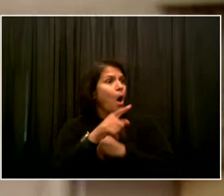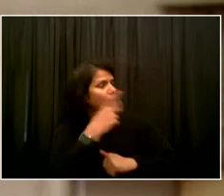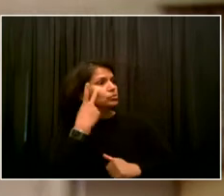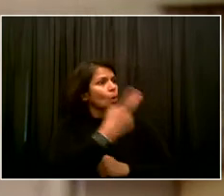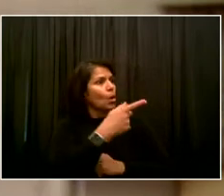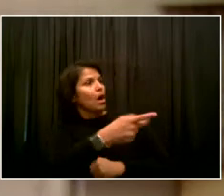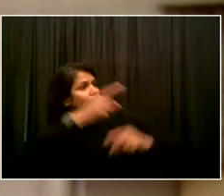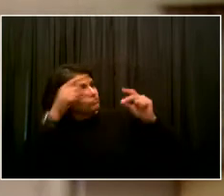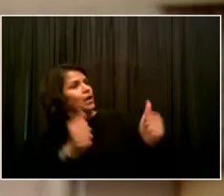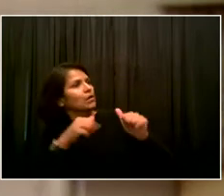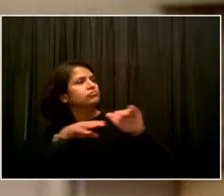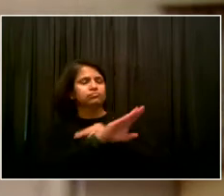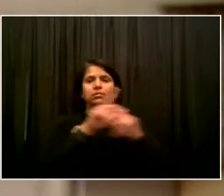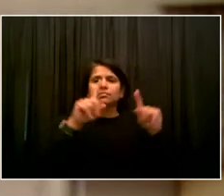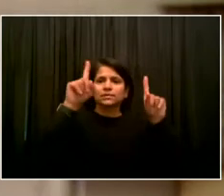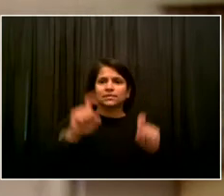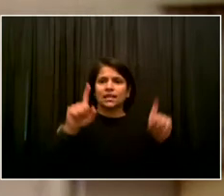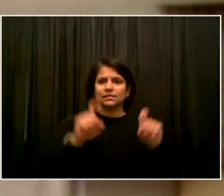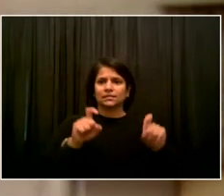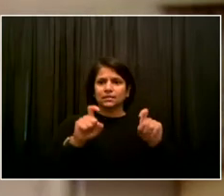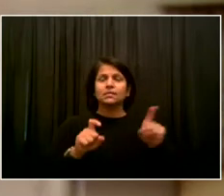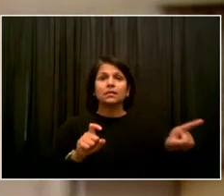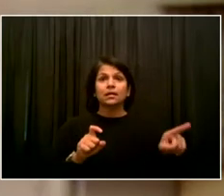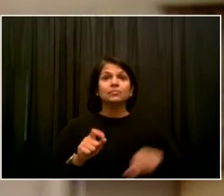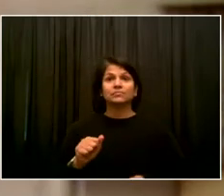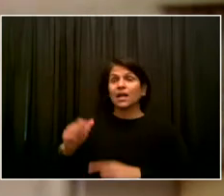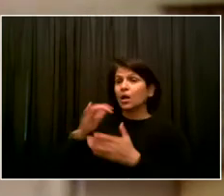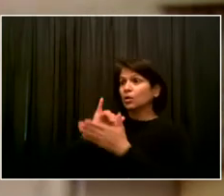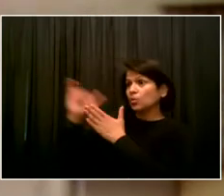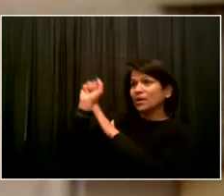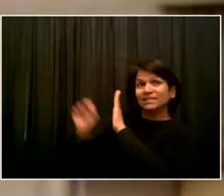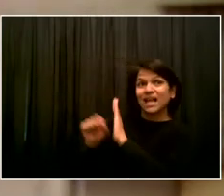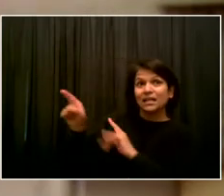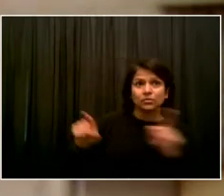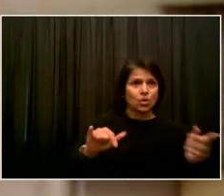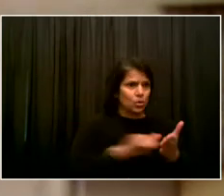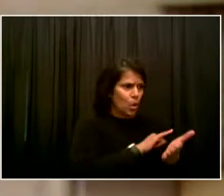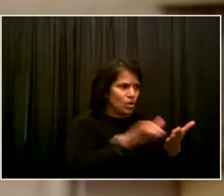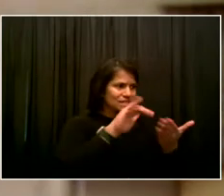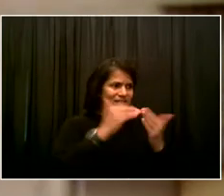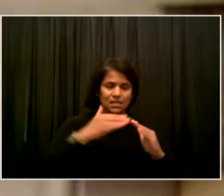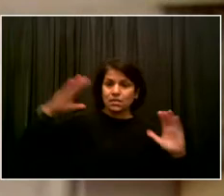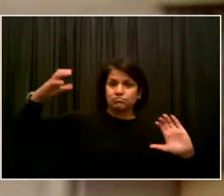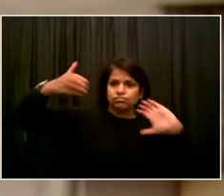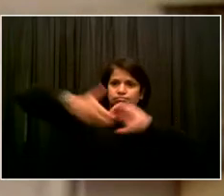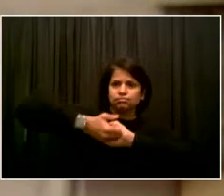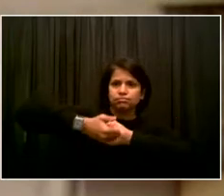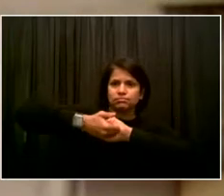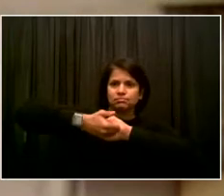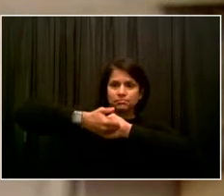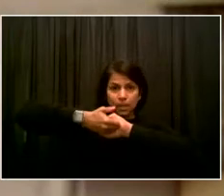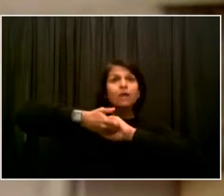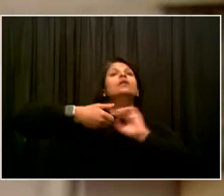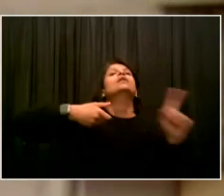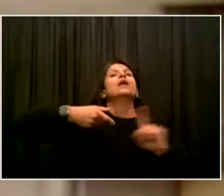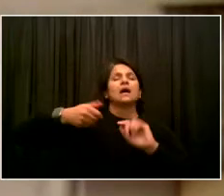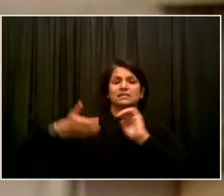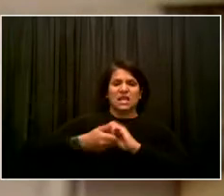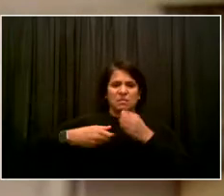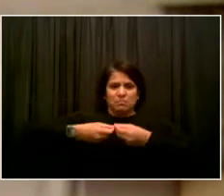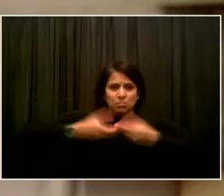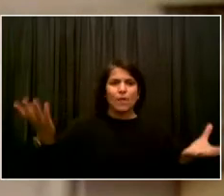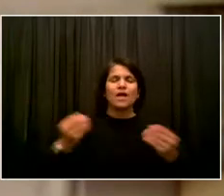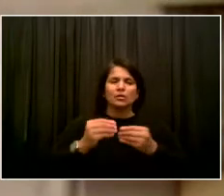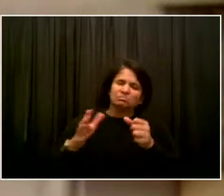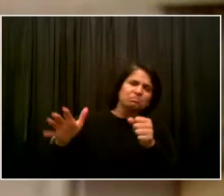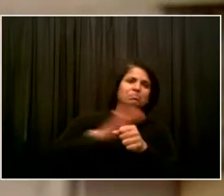there's no shortage of supply, as well as making sure in the case we need ambulances, we just sent 10 more ambulances to New York City as well. But as you